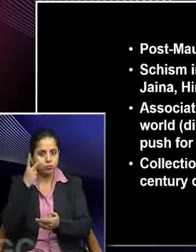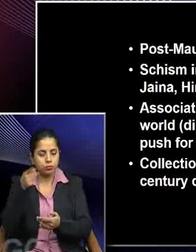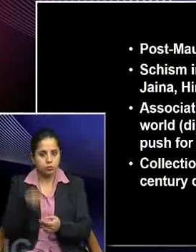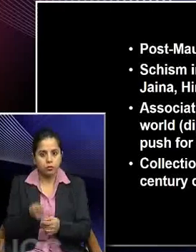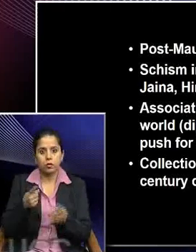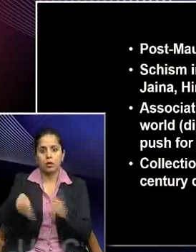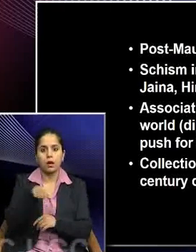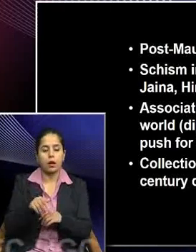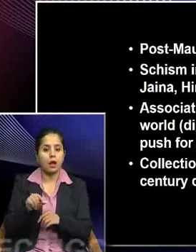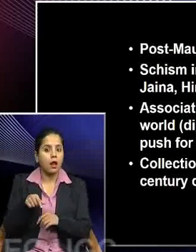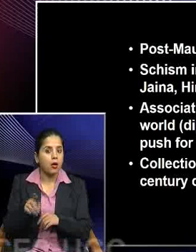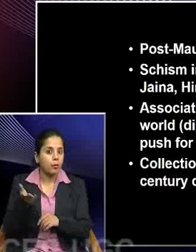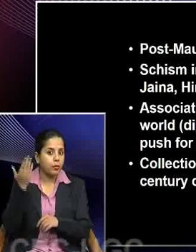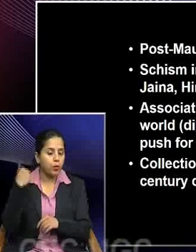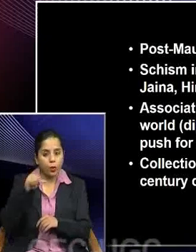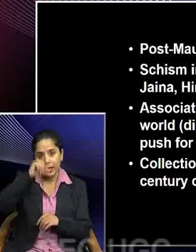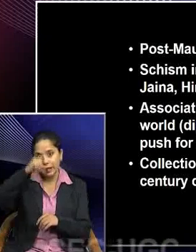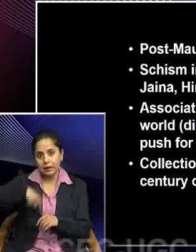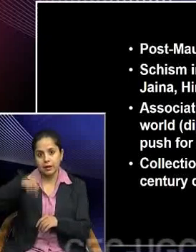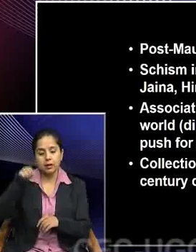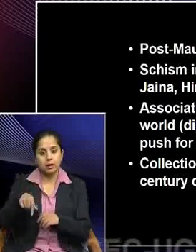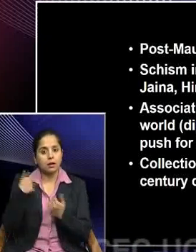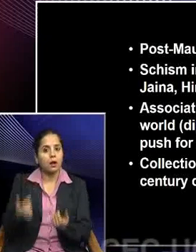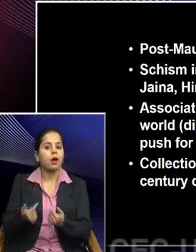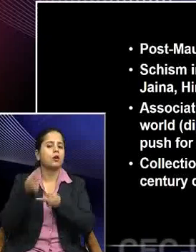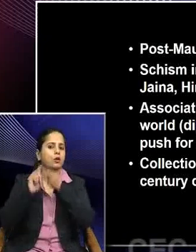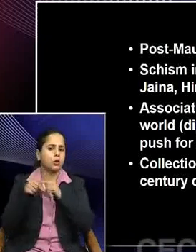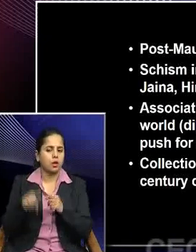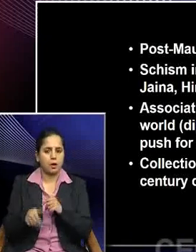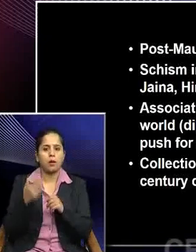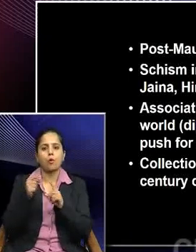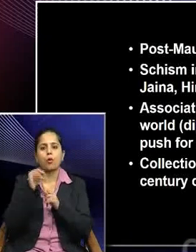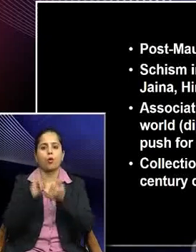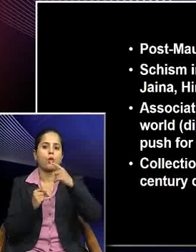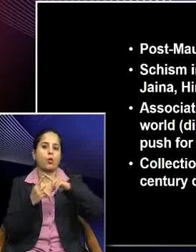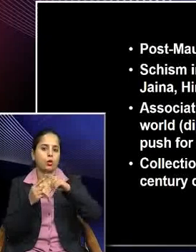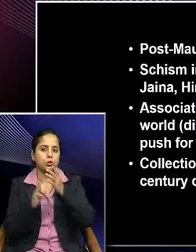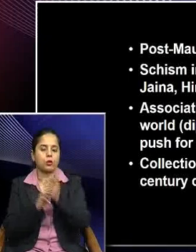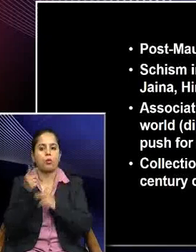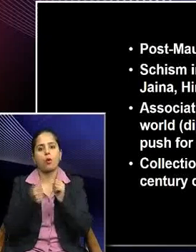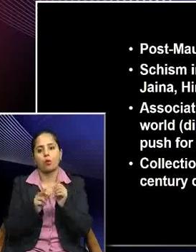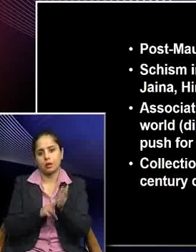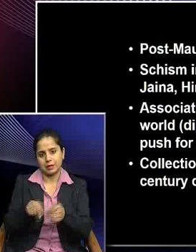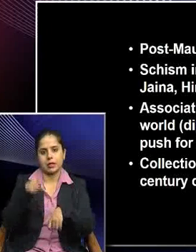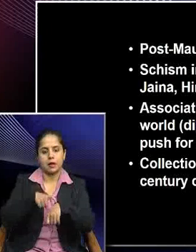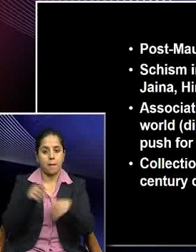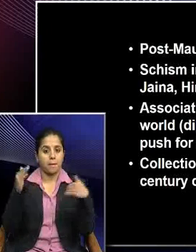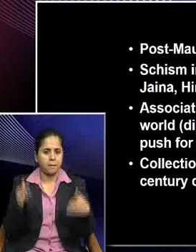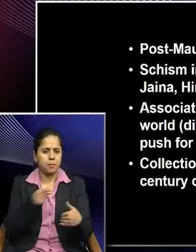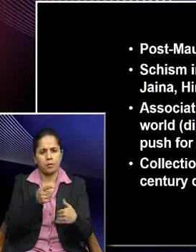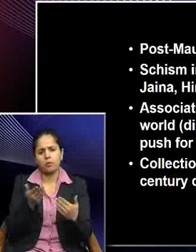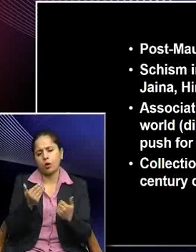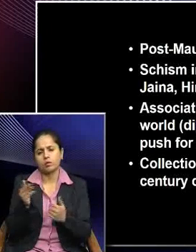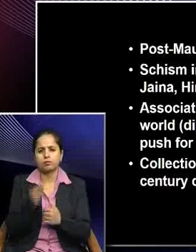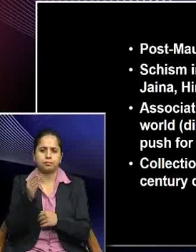in early Indian history in the post-Mauryan times, largely post-Mauryan times. So the time bracket would be,